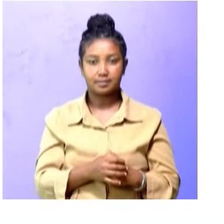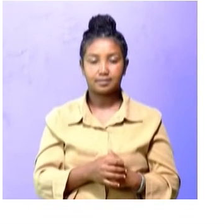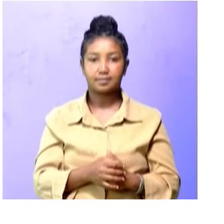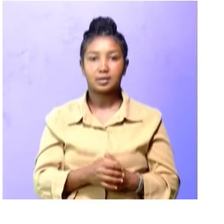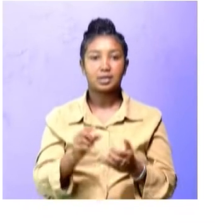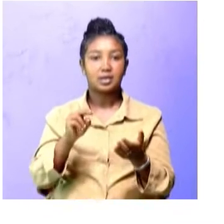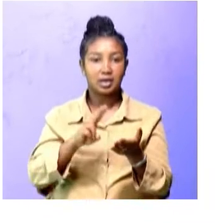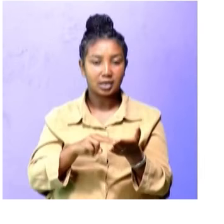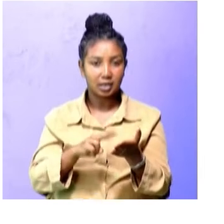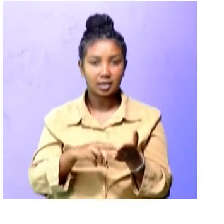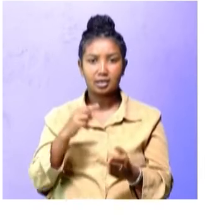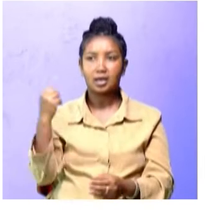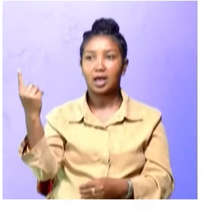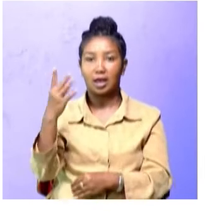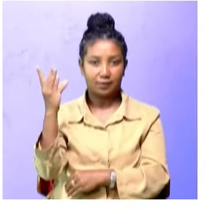Reading